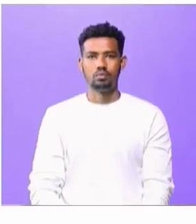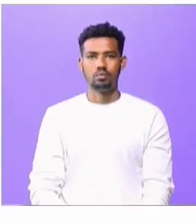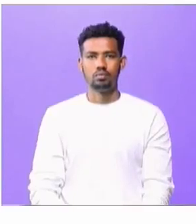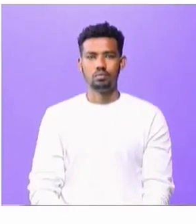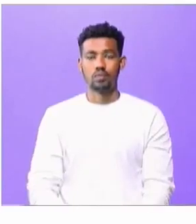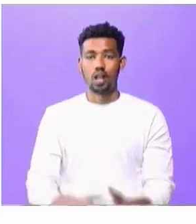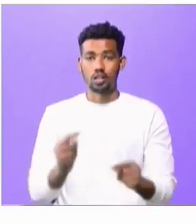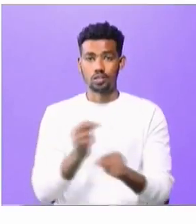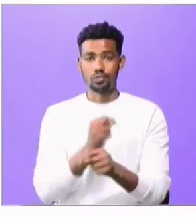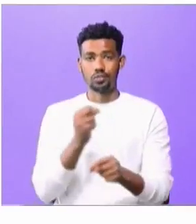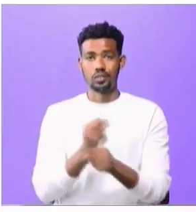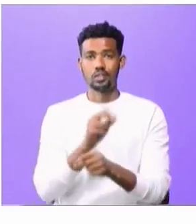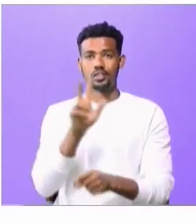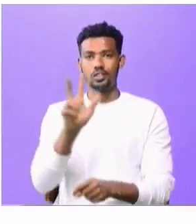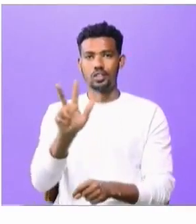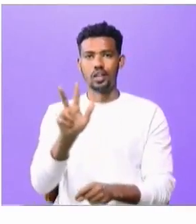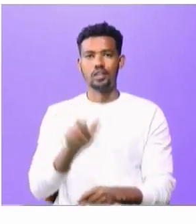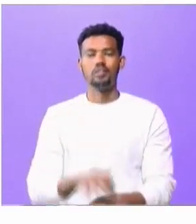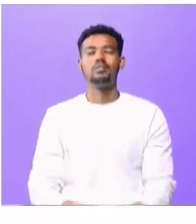Activity 3.